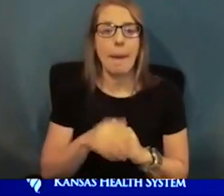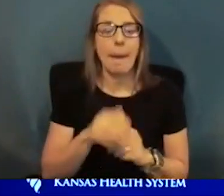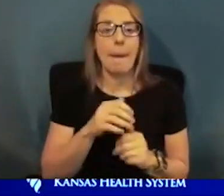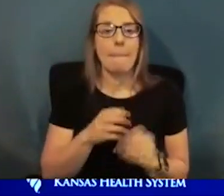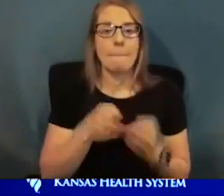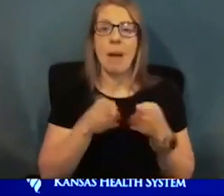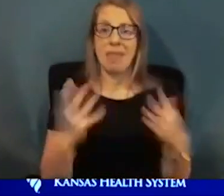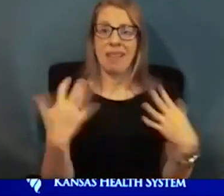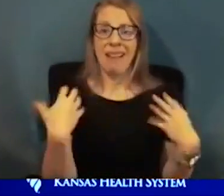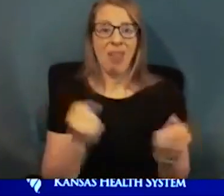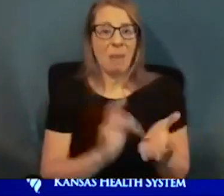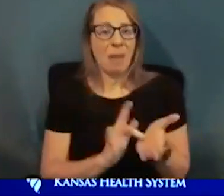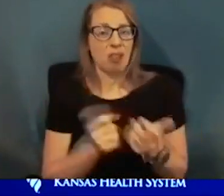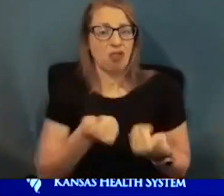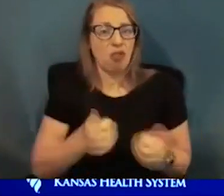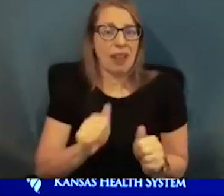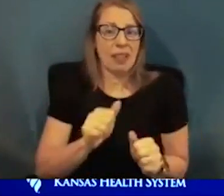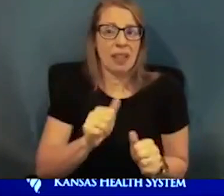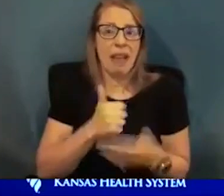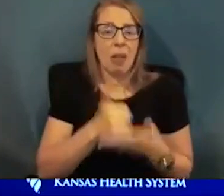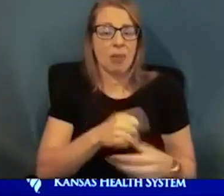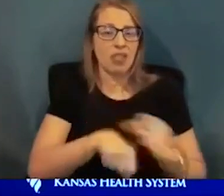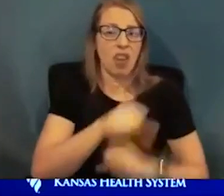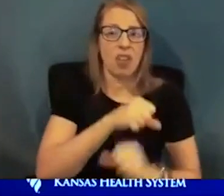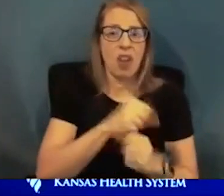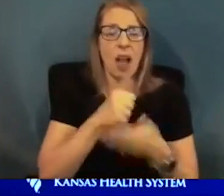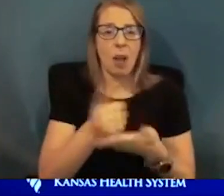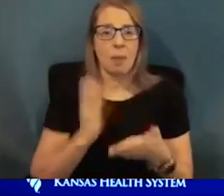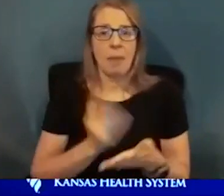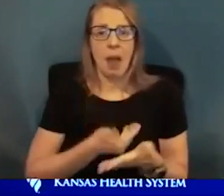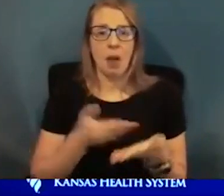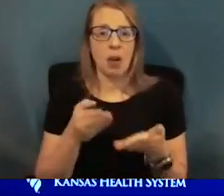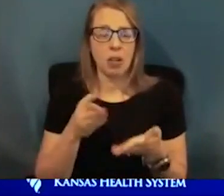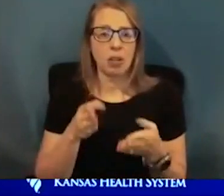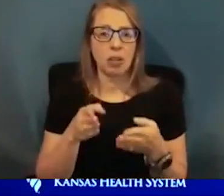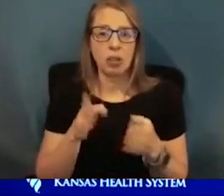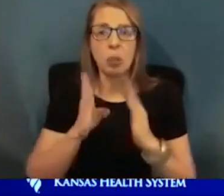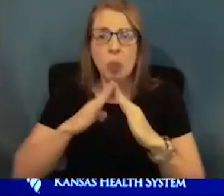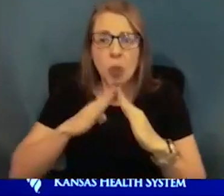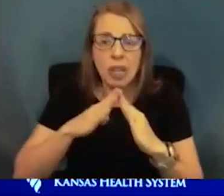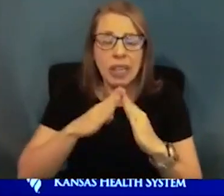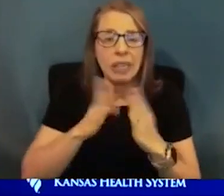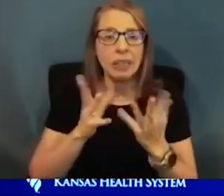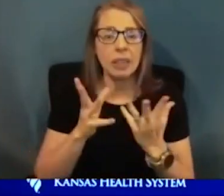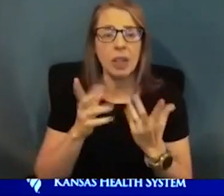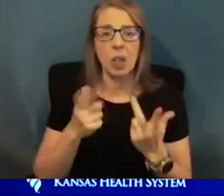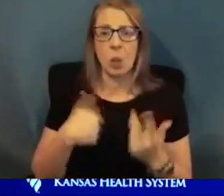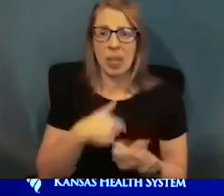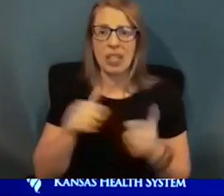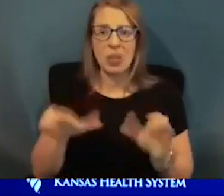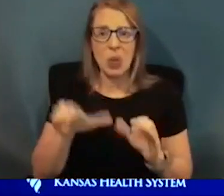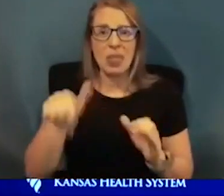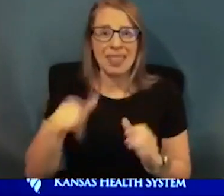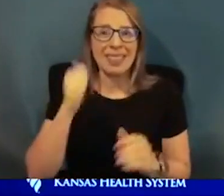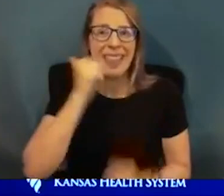each other, trying to help ourselves, trying to help our community. This is kind of what we do every day. And so I think it's going to take